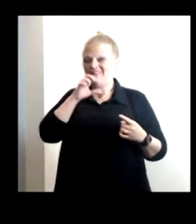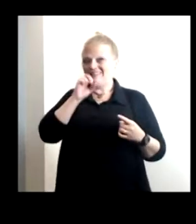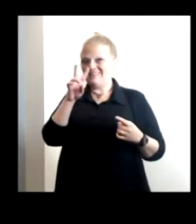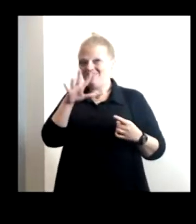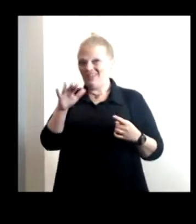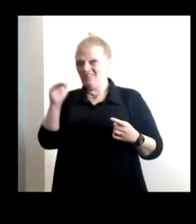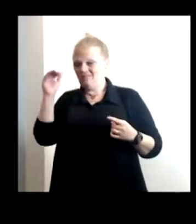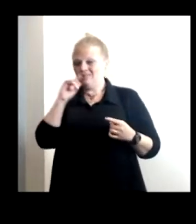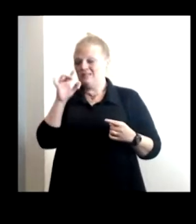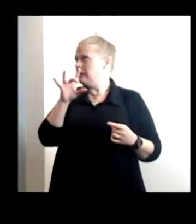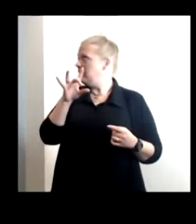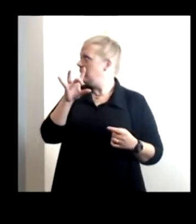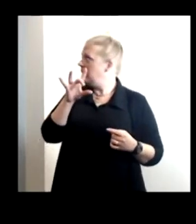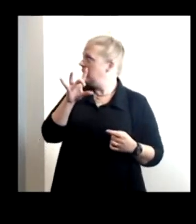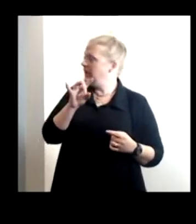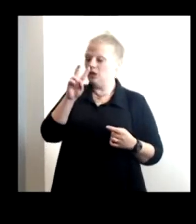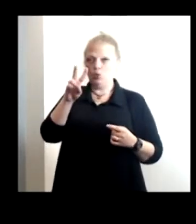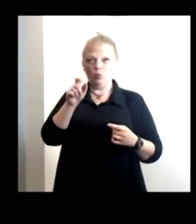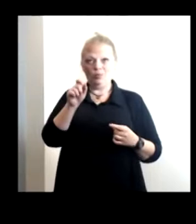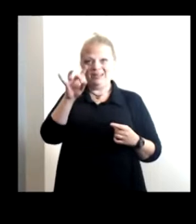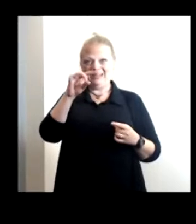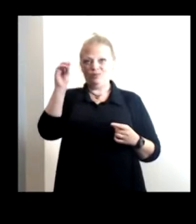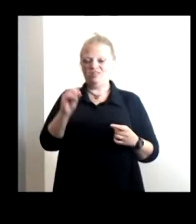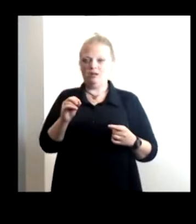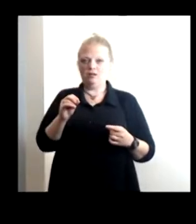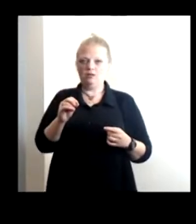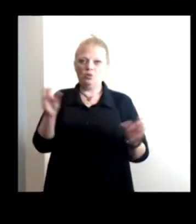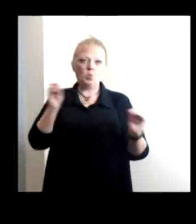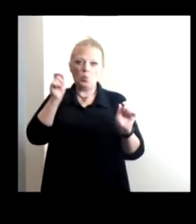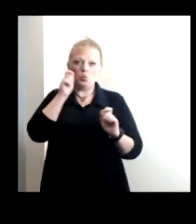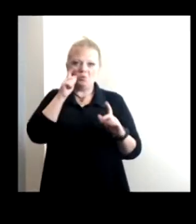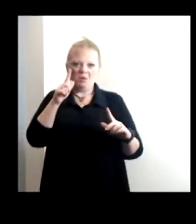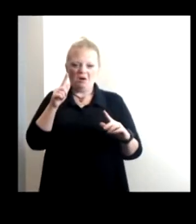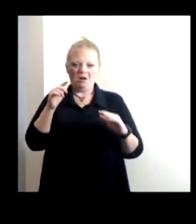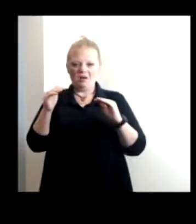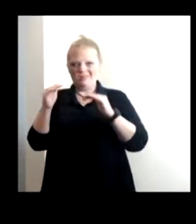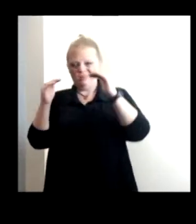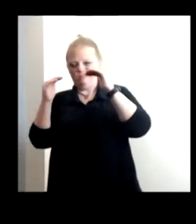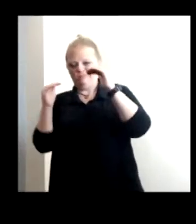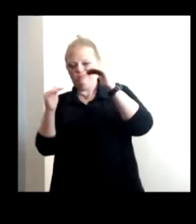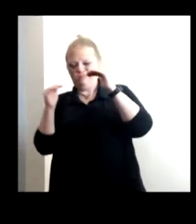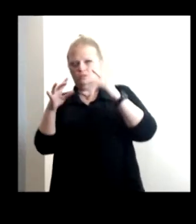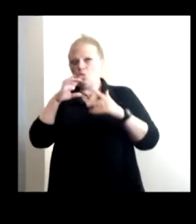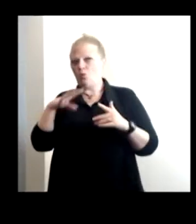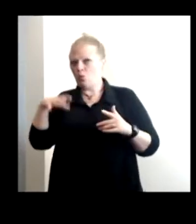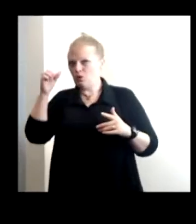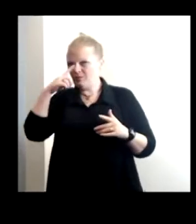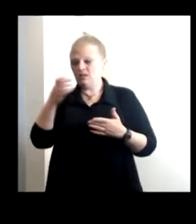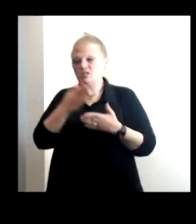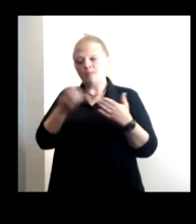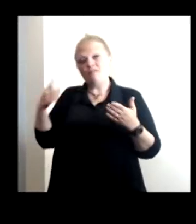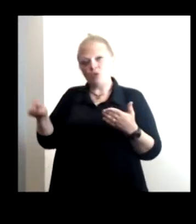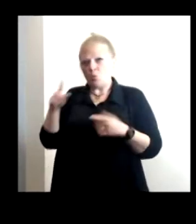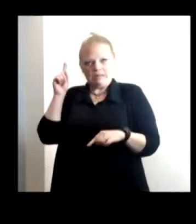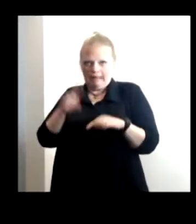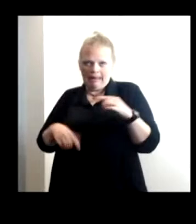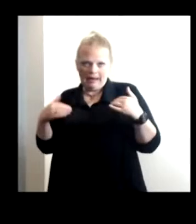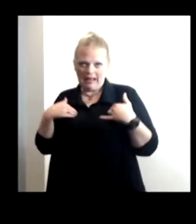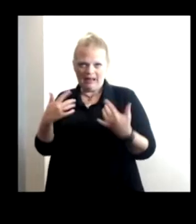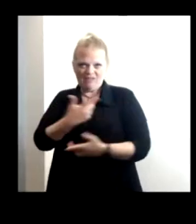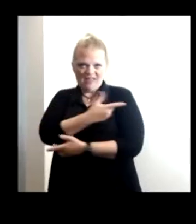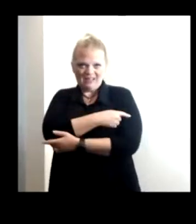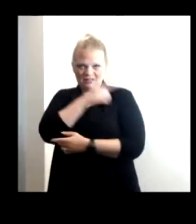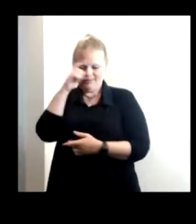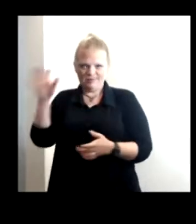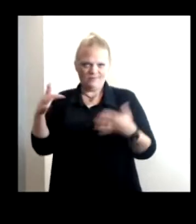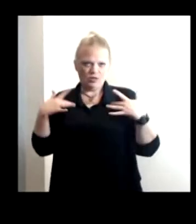it's 82.8. It's not surprising to see it a little lower in the older age category because some of those individuals can't be vaccinated